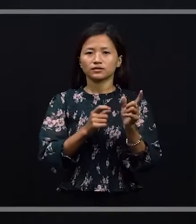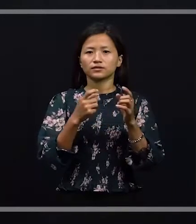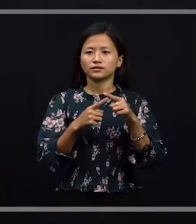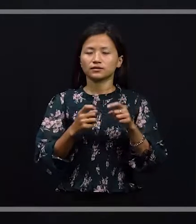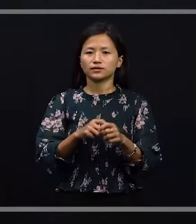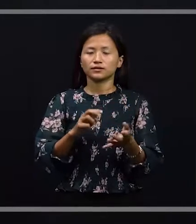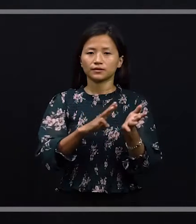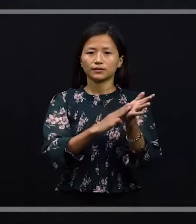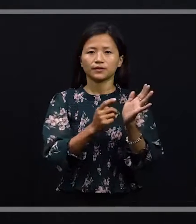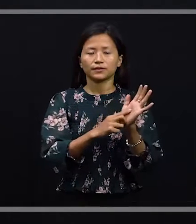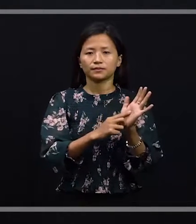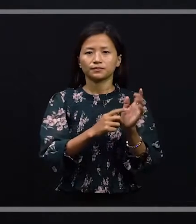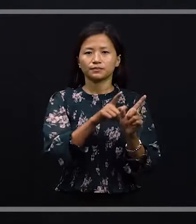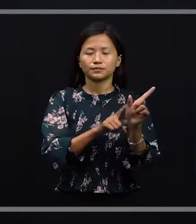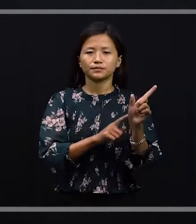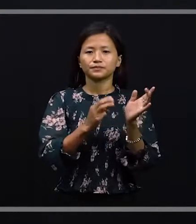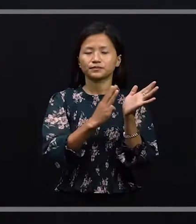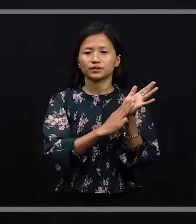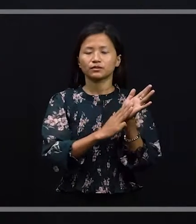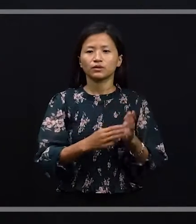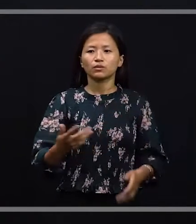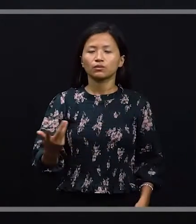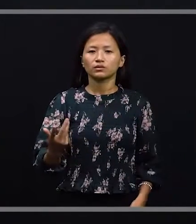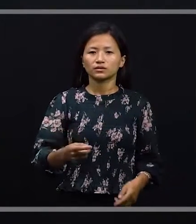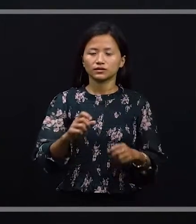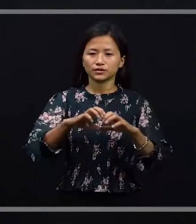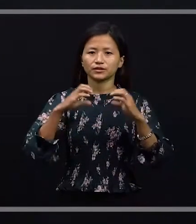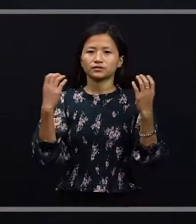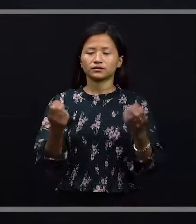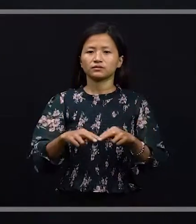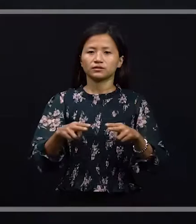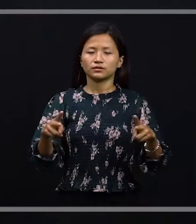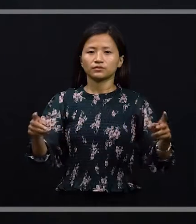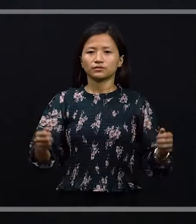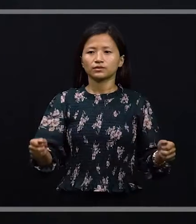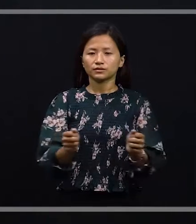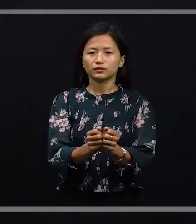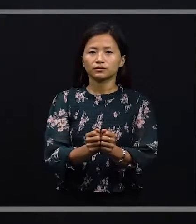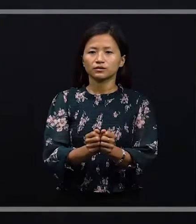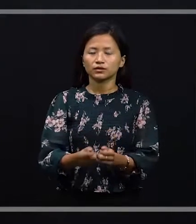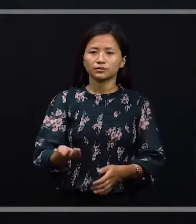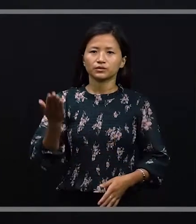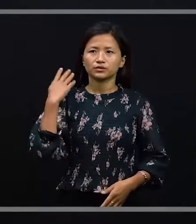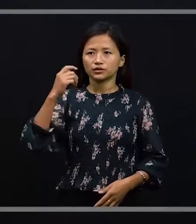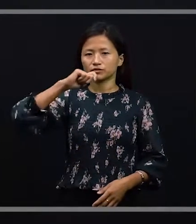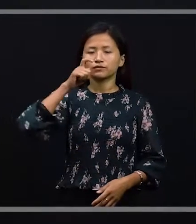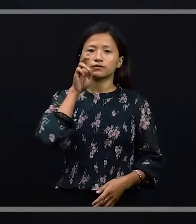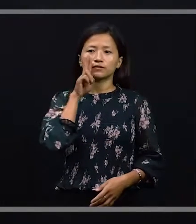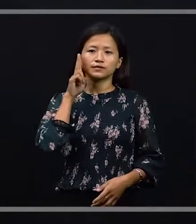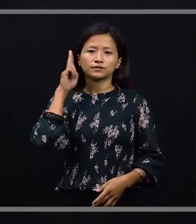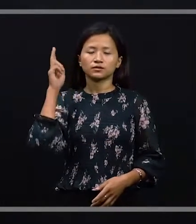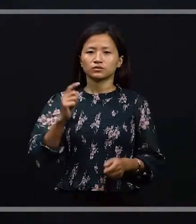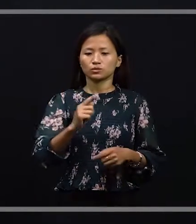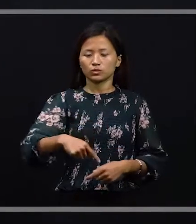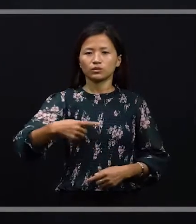education started based on religion, and what are the changes that came up with the British rule. So the British